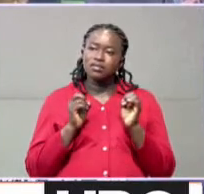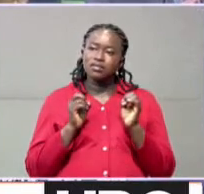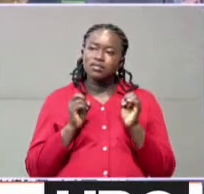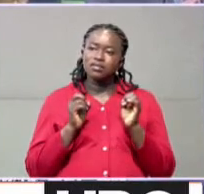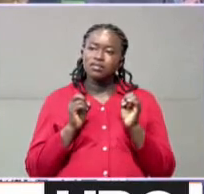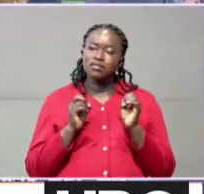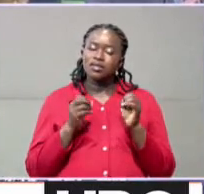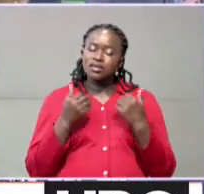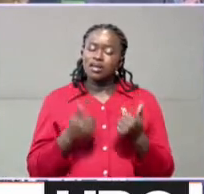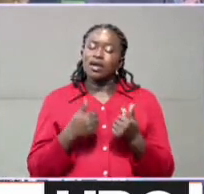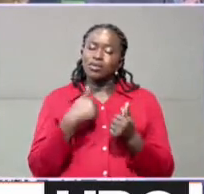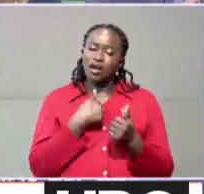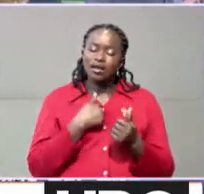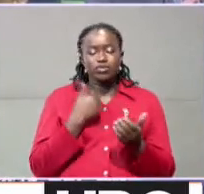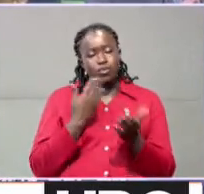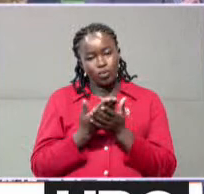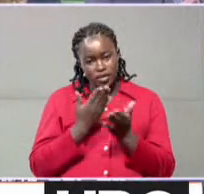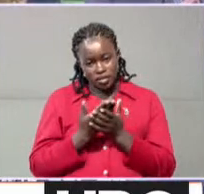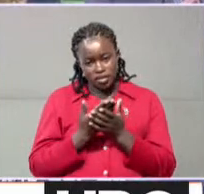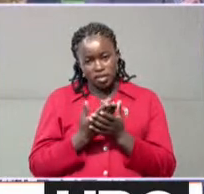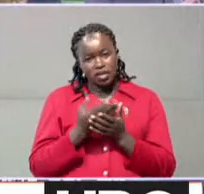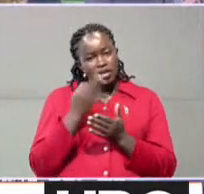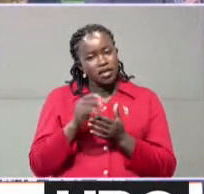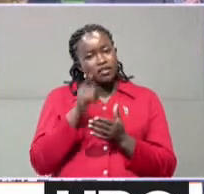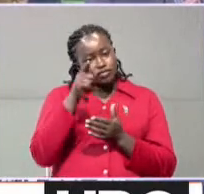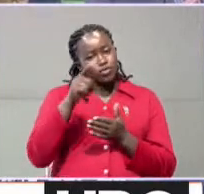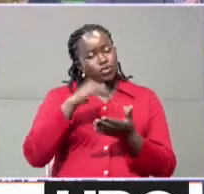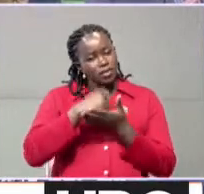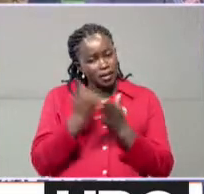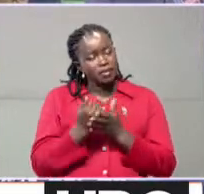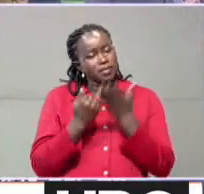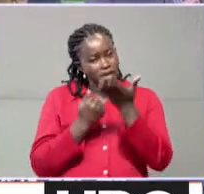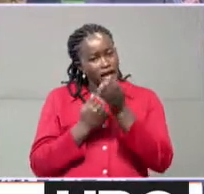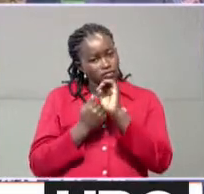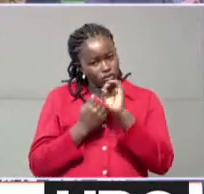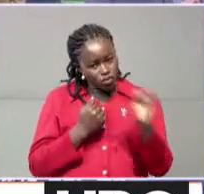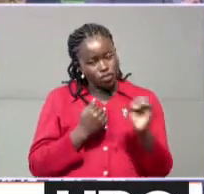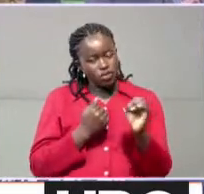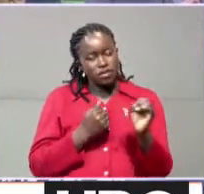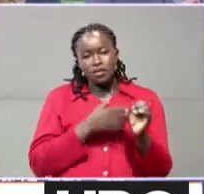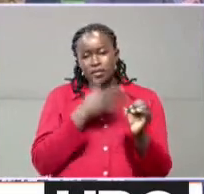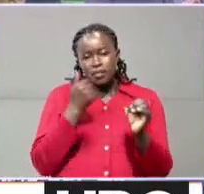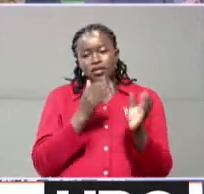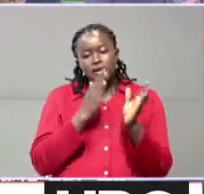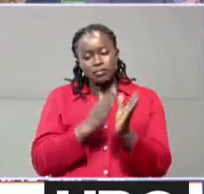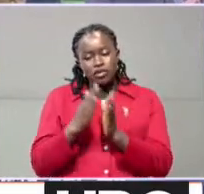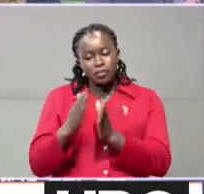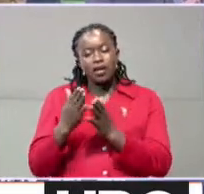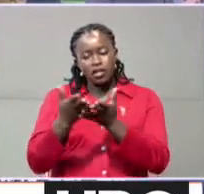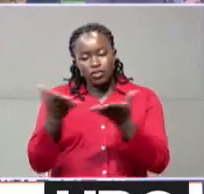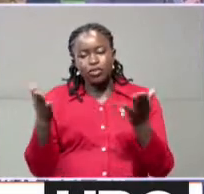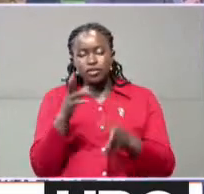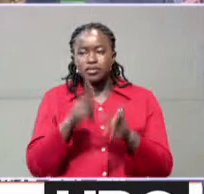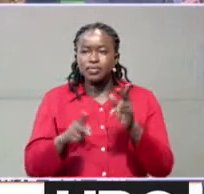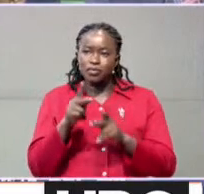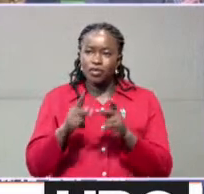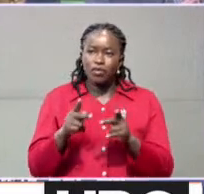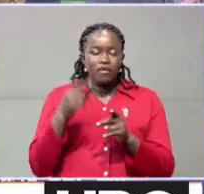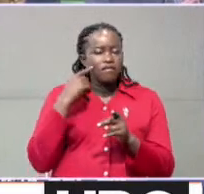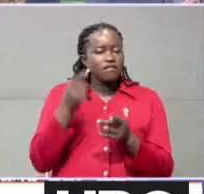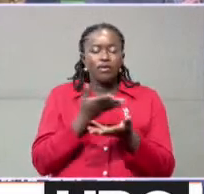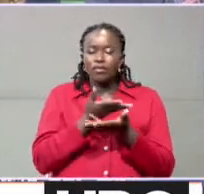i request that if you don't have a department that prepare these people for whatever